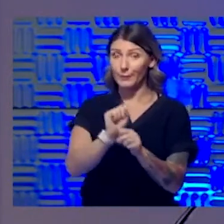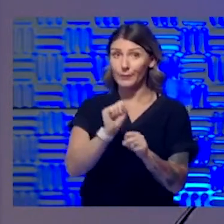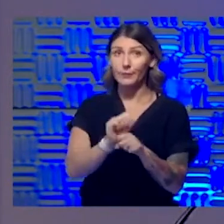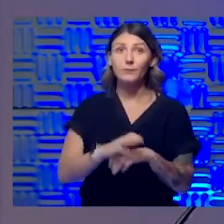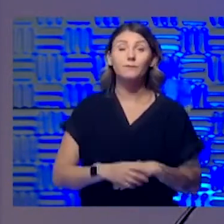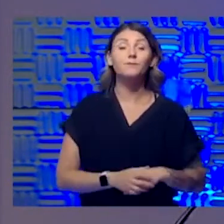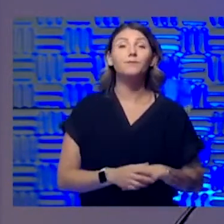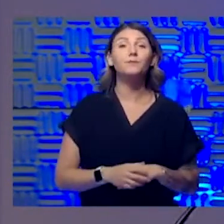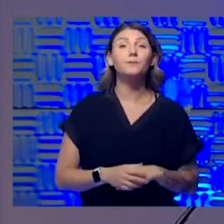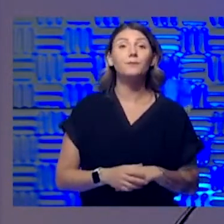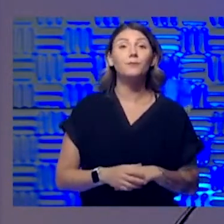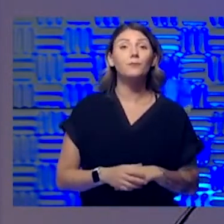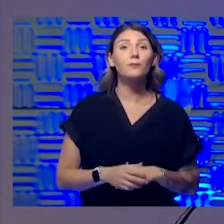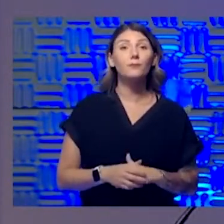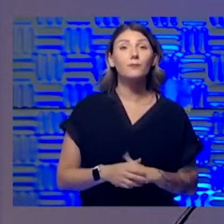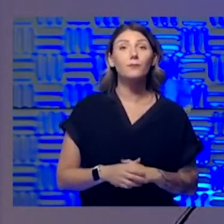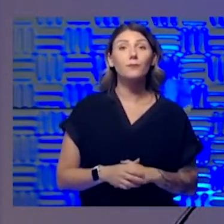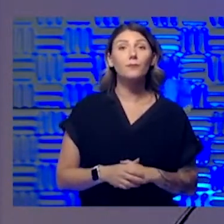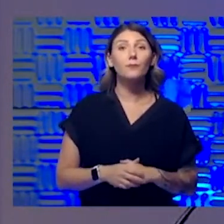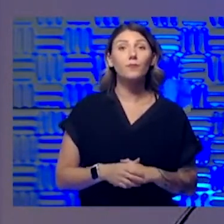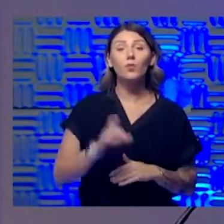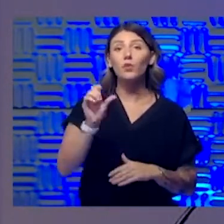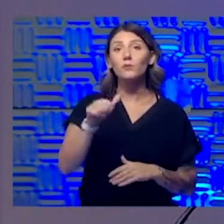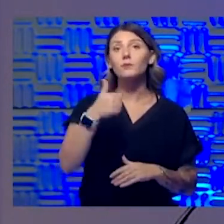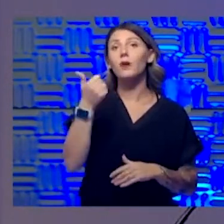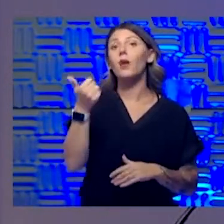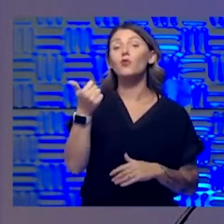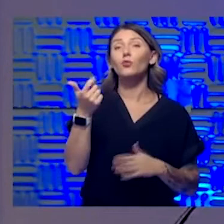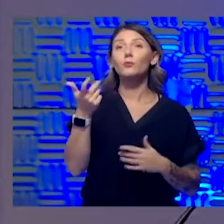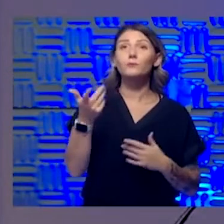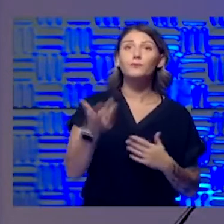there's a number of other engineering